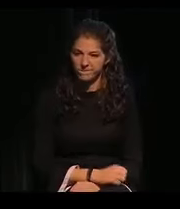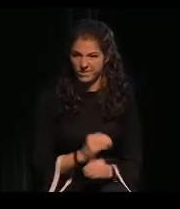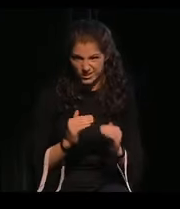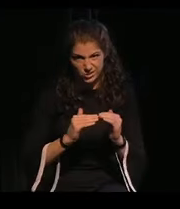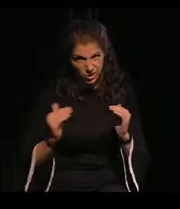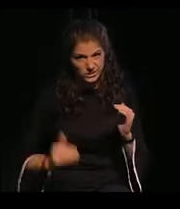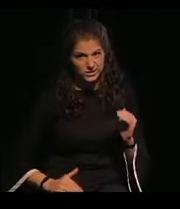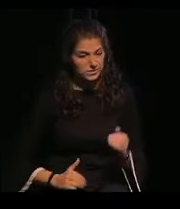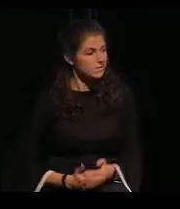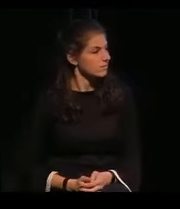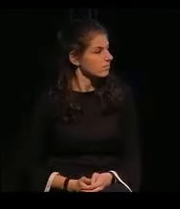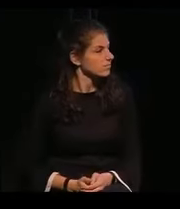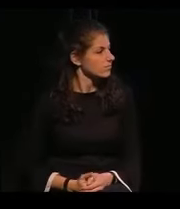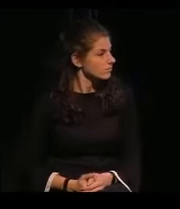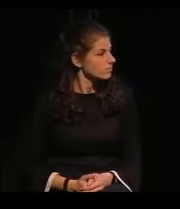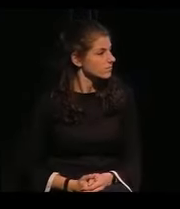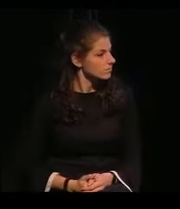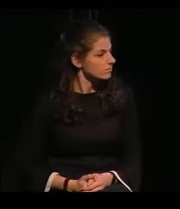injustice.